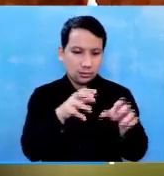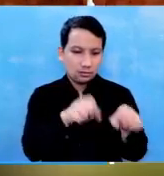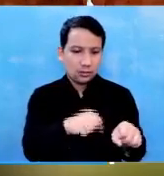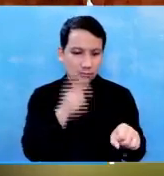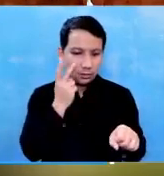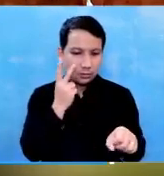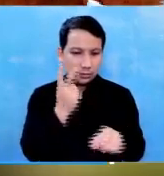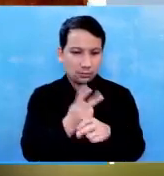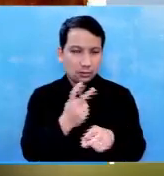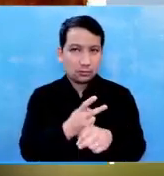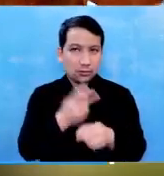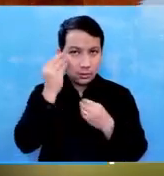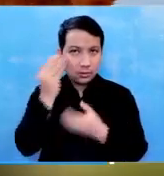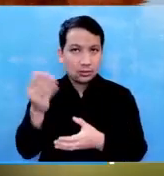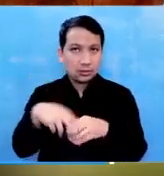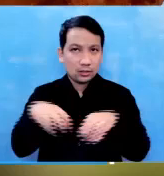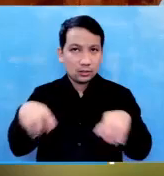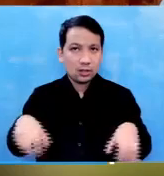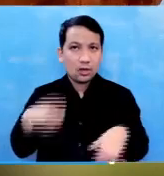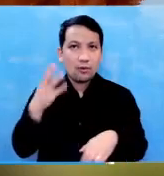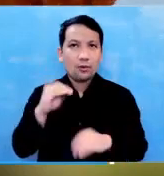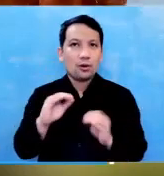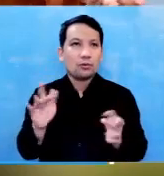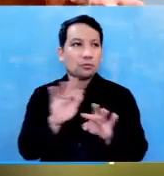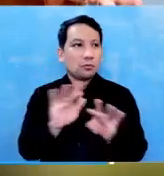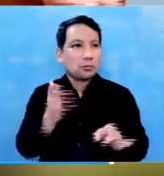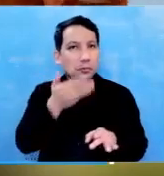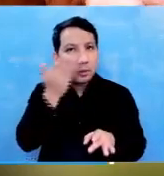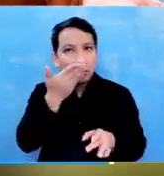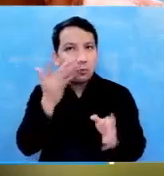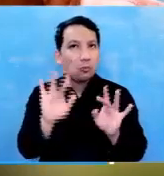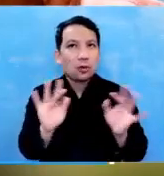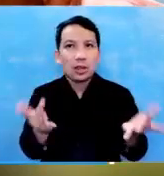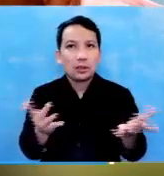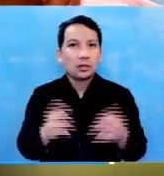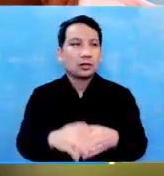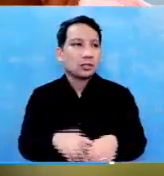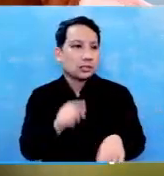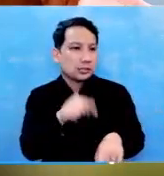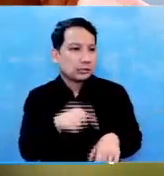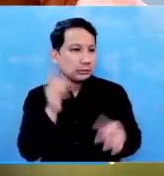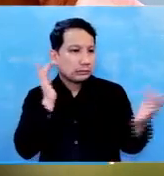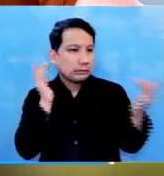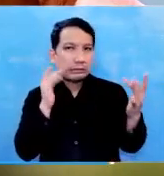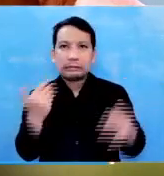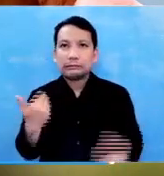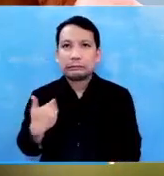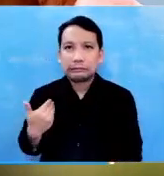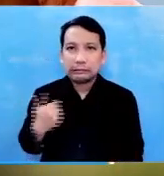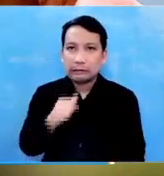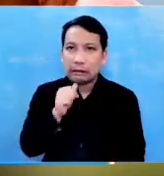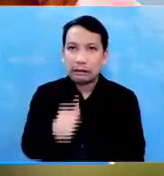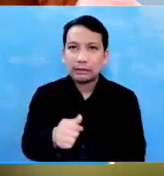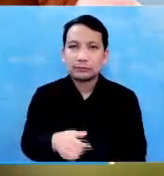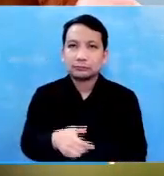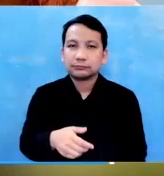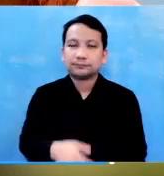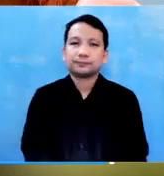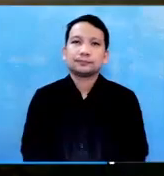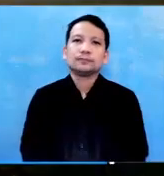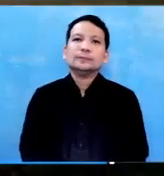mahirap maisumbong ng mga kapitbahay kasi wala ng amoy, mahirap ma-determine, hindi na ganun kaingay. Well, ma'am,